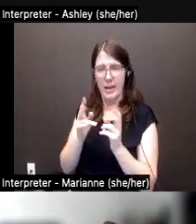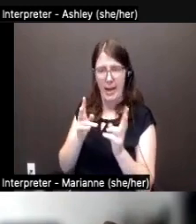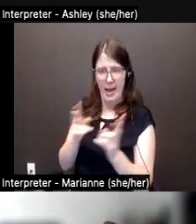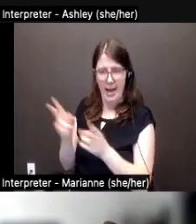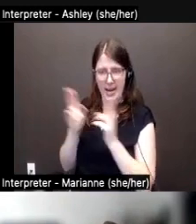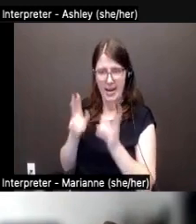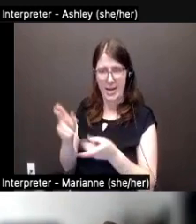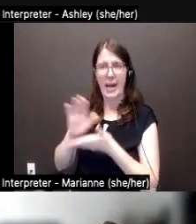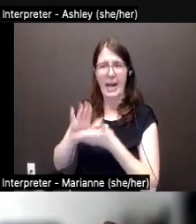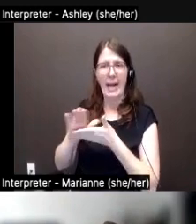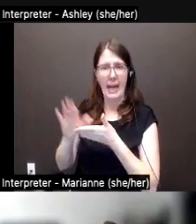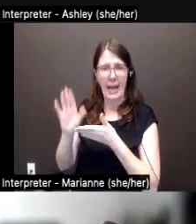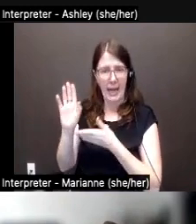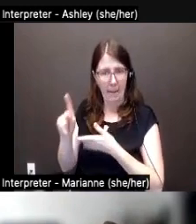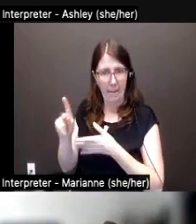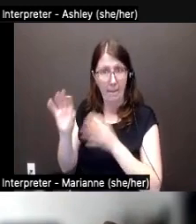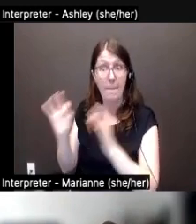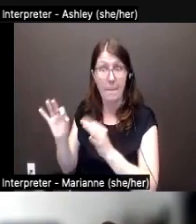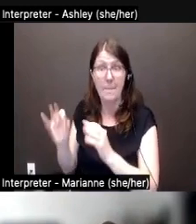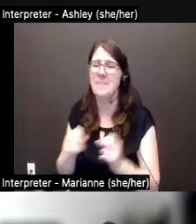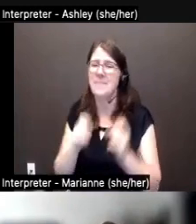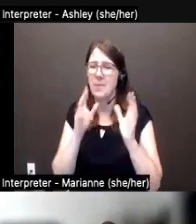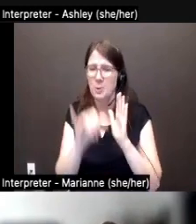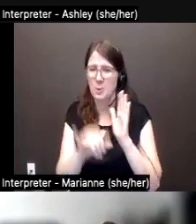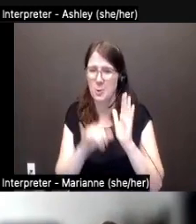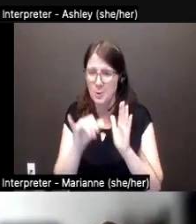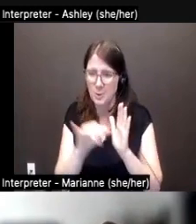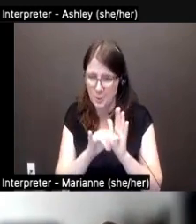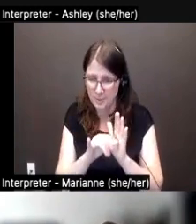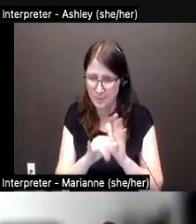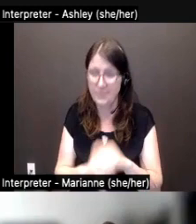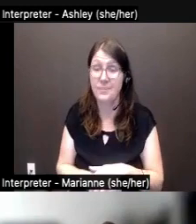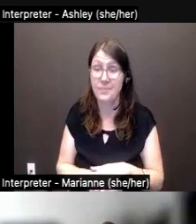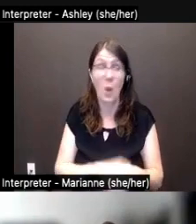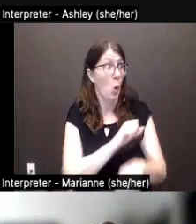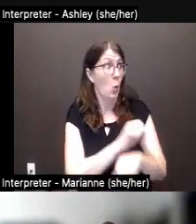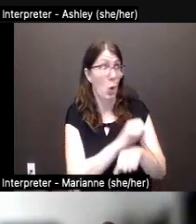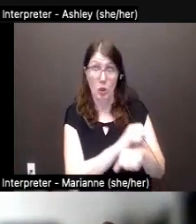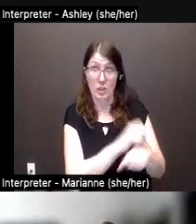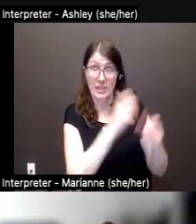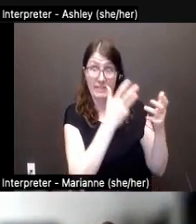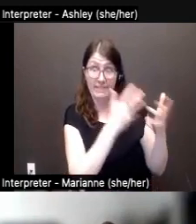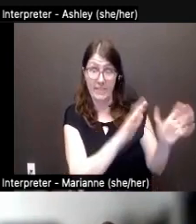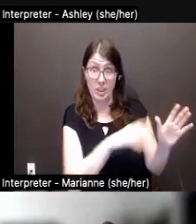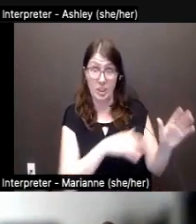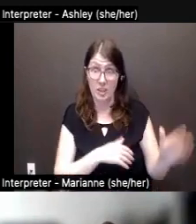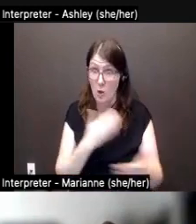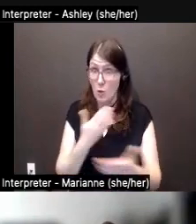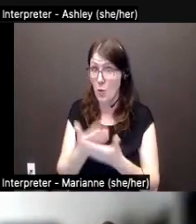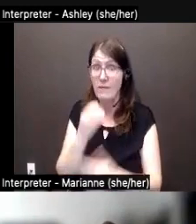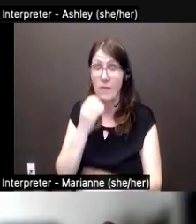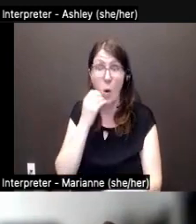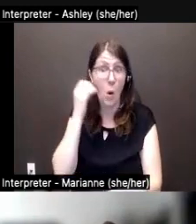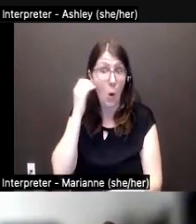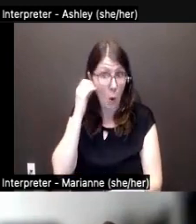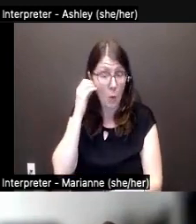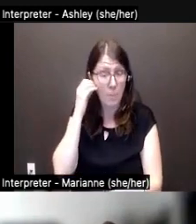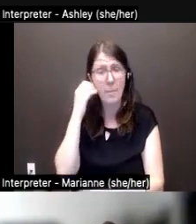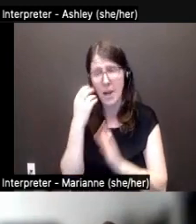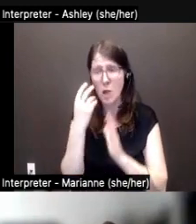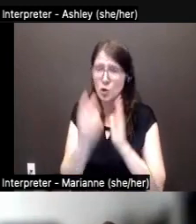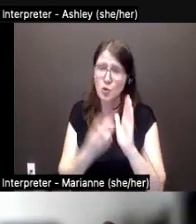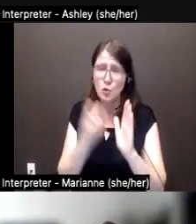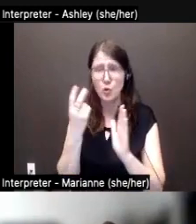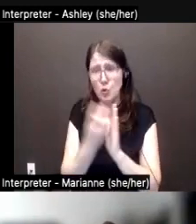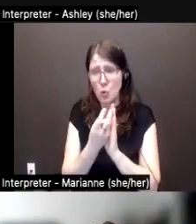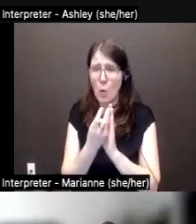I work every day after work for at least 2 hours, I am able to create